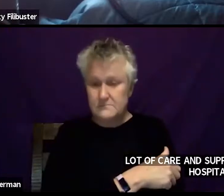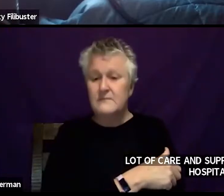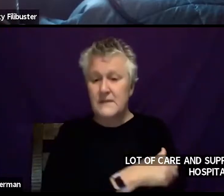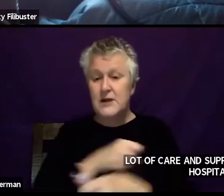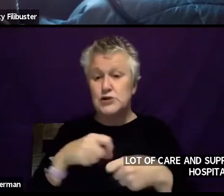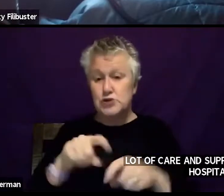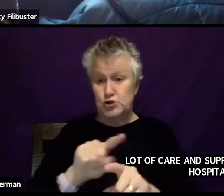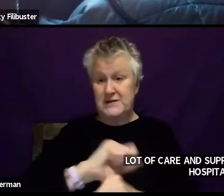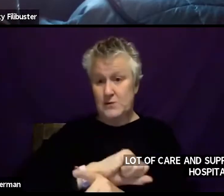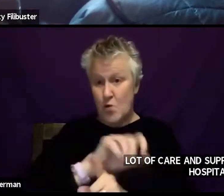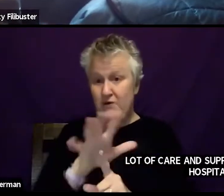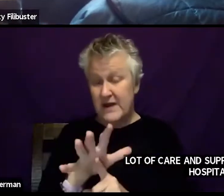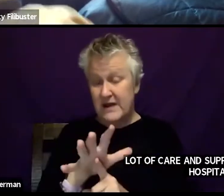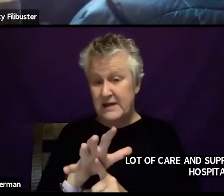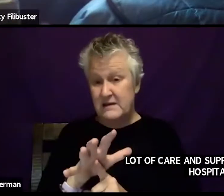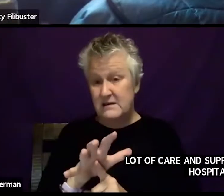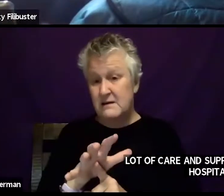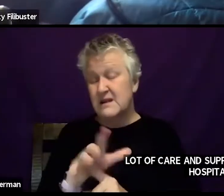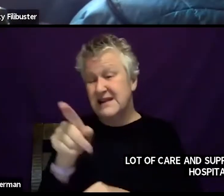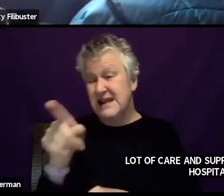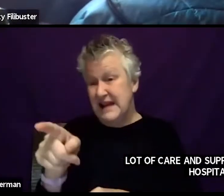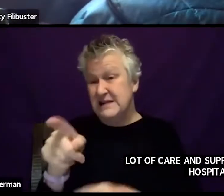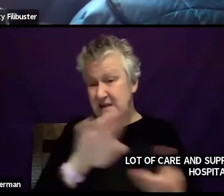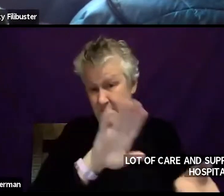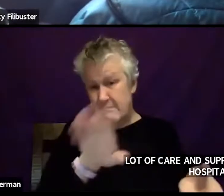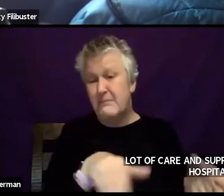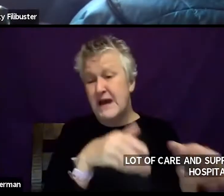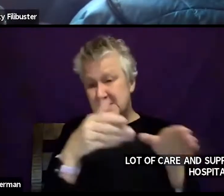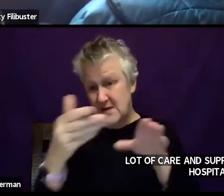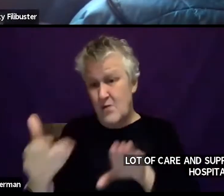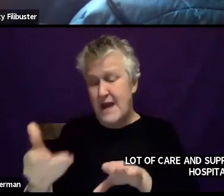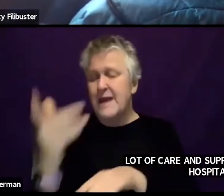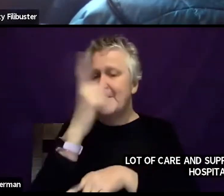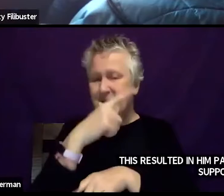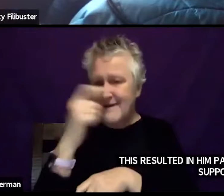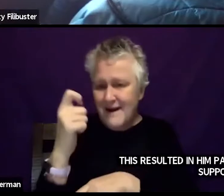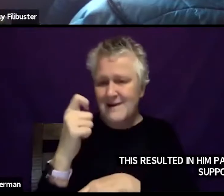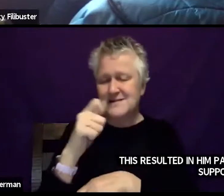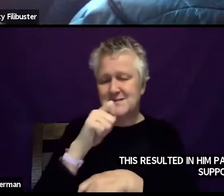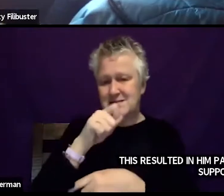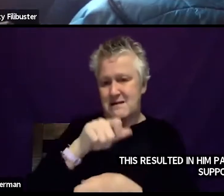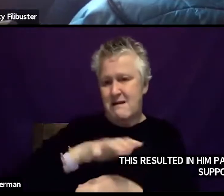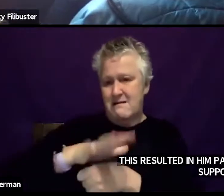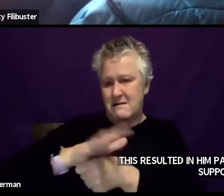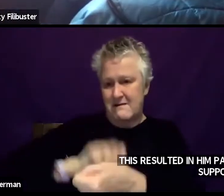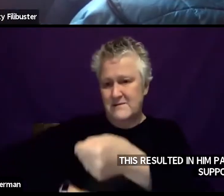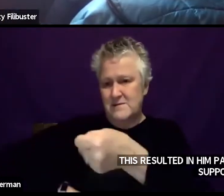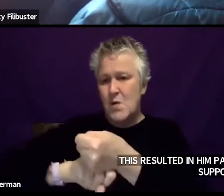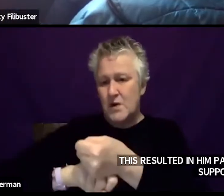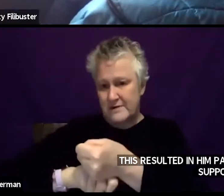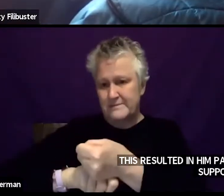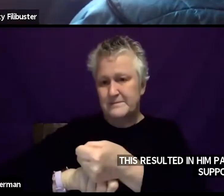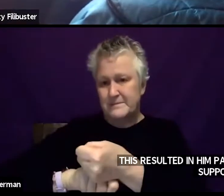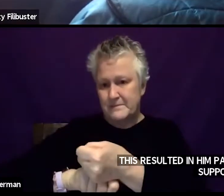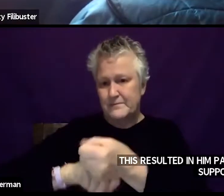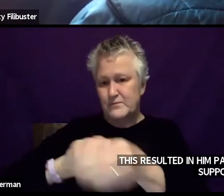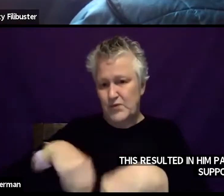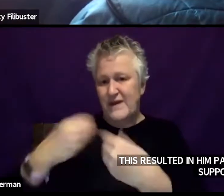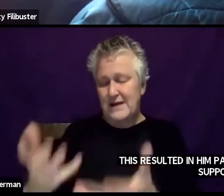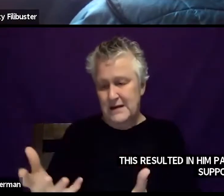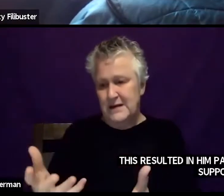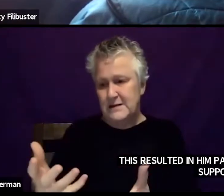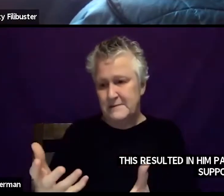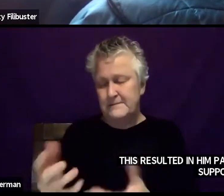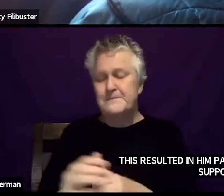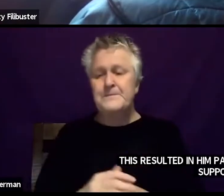passing away because of that lack of support and information. And there has also been, we have a yearly review into the deaths